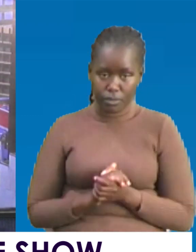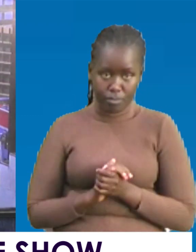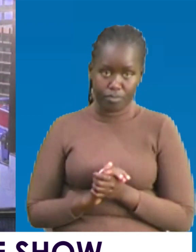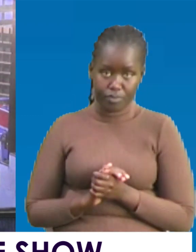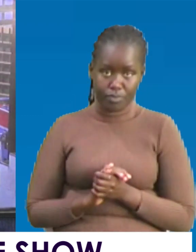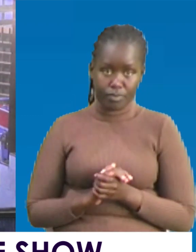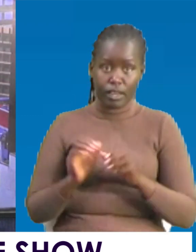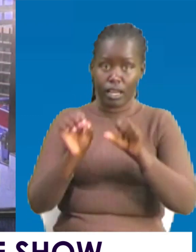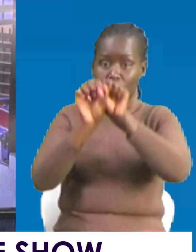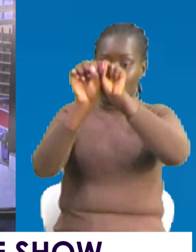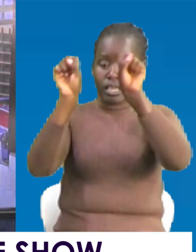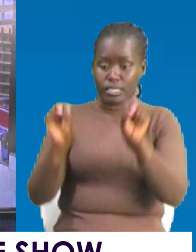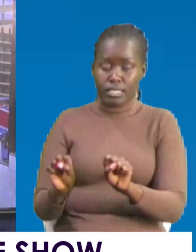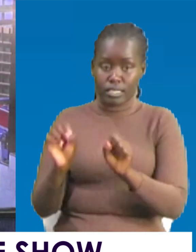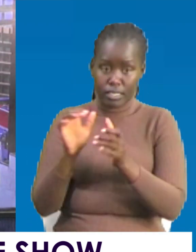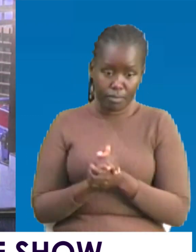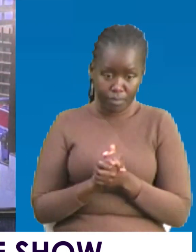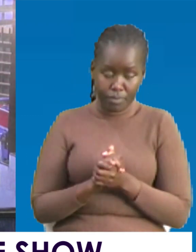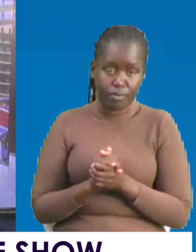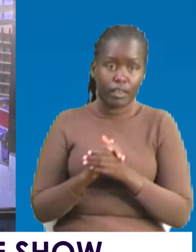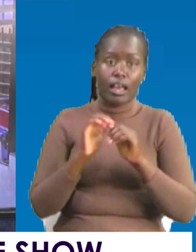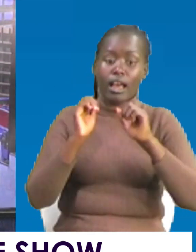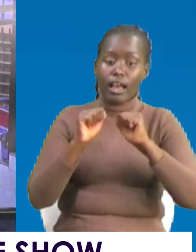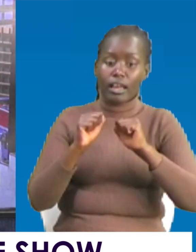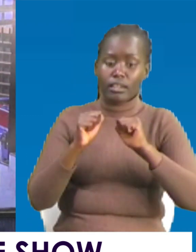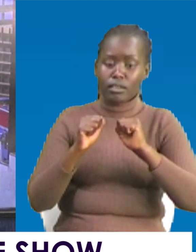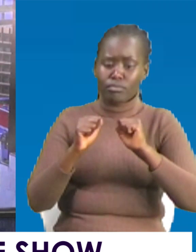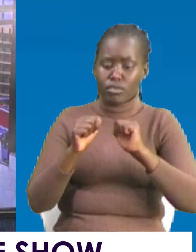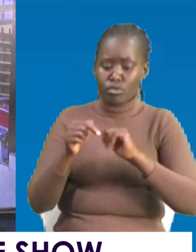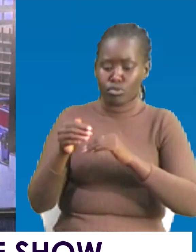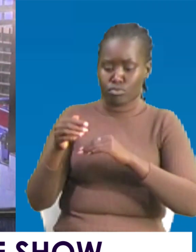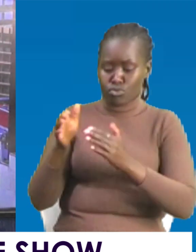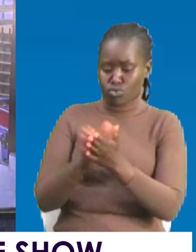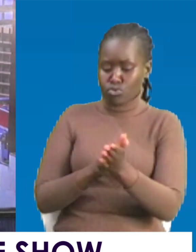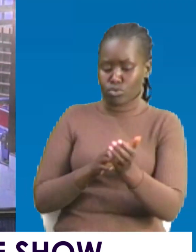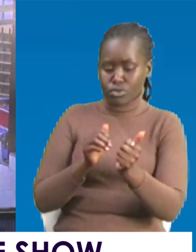a system, an evil system can come into place to destroy